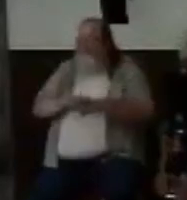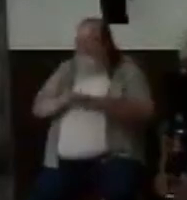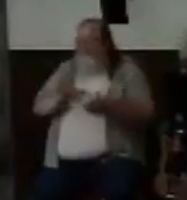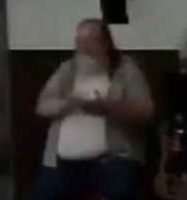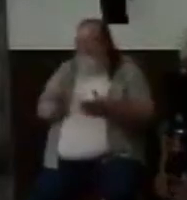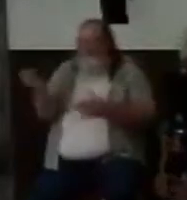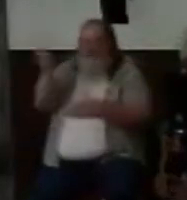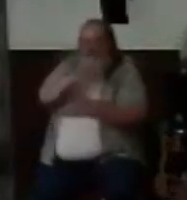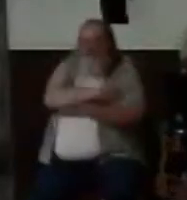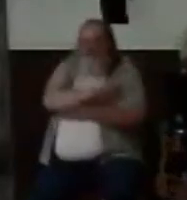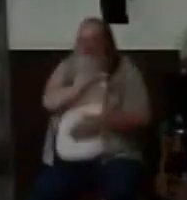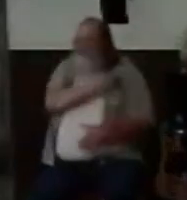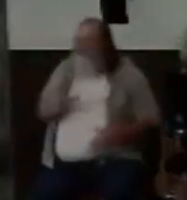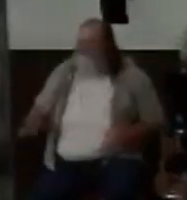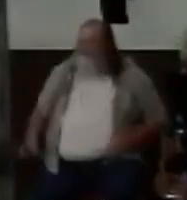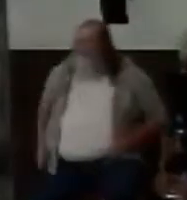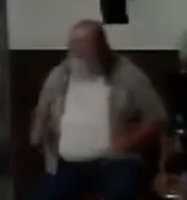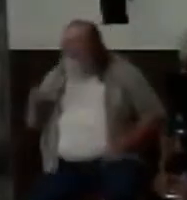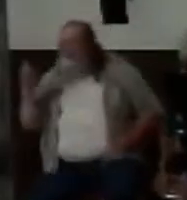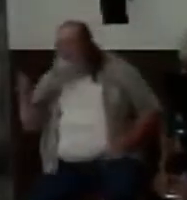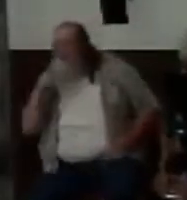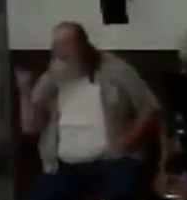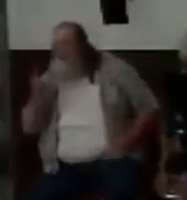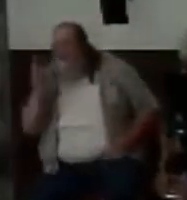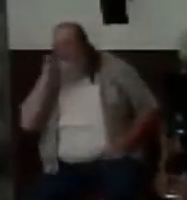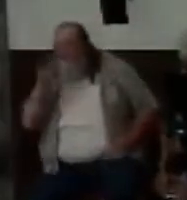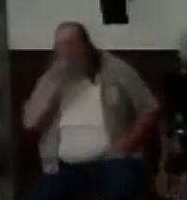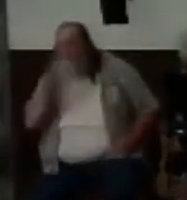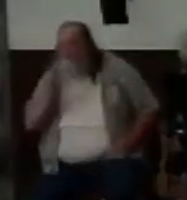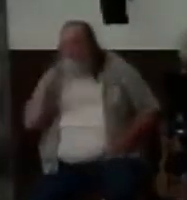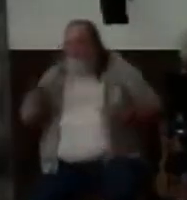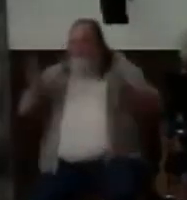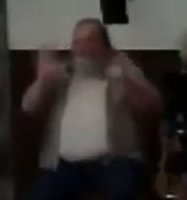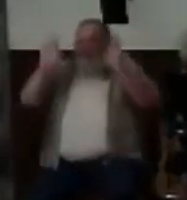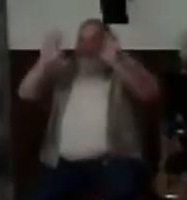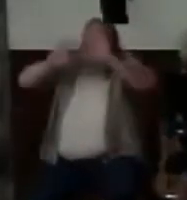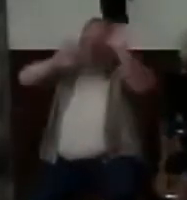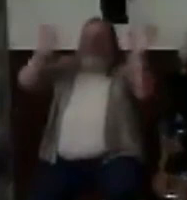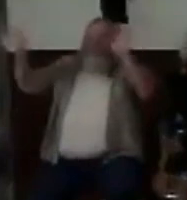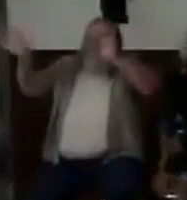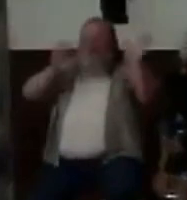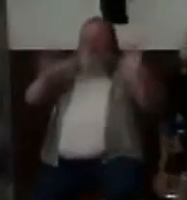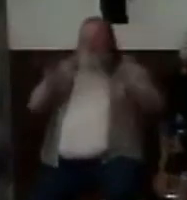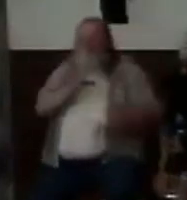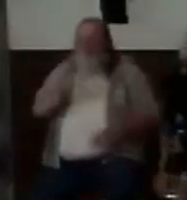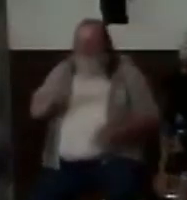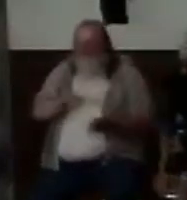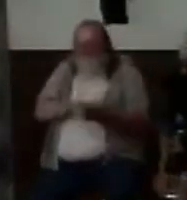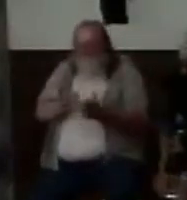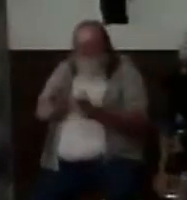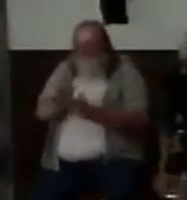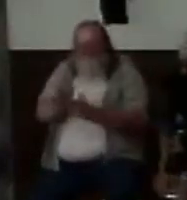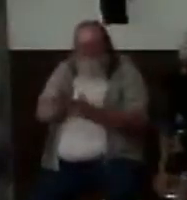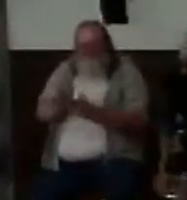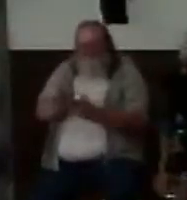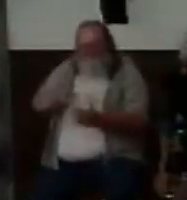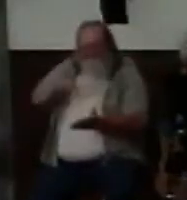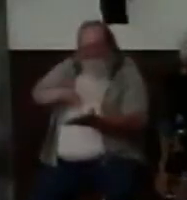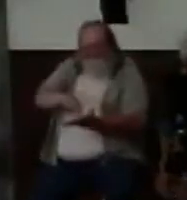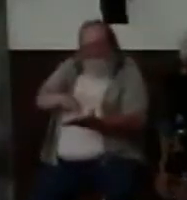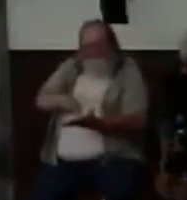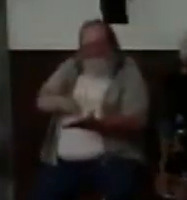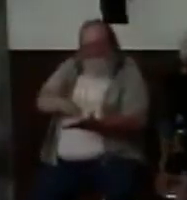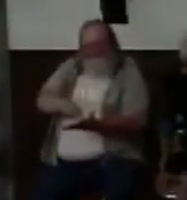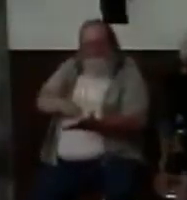worshiped, while Jesus stood there and implied, that day is now.